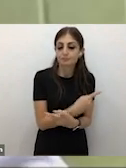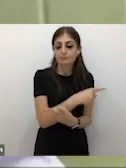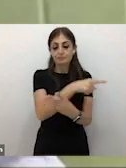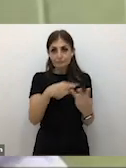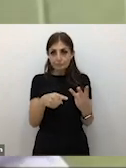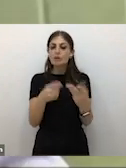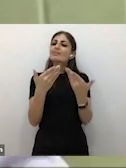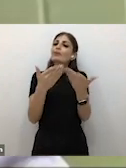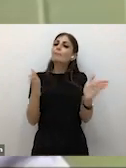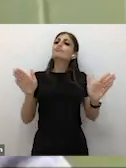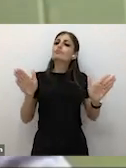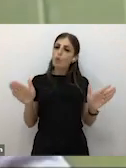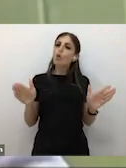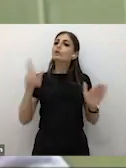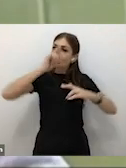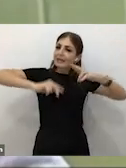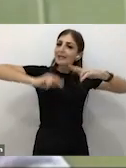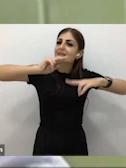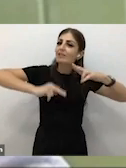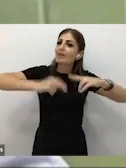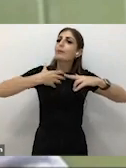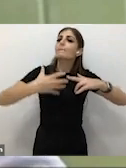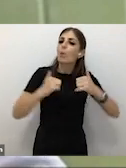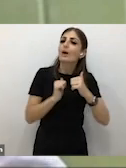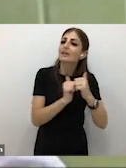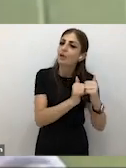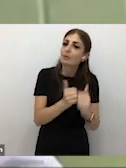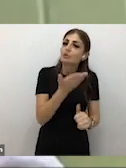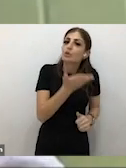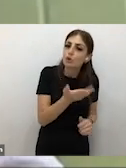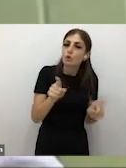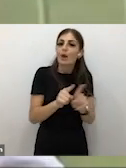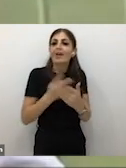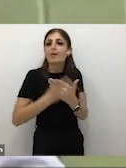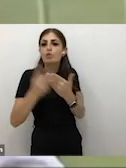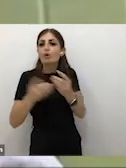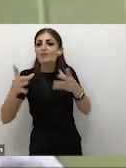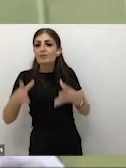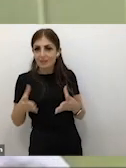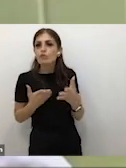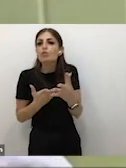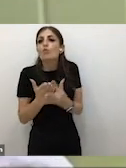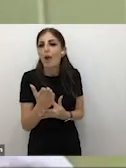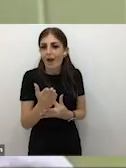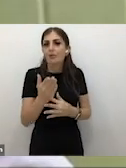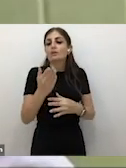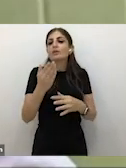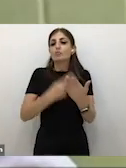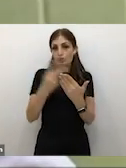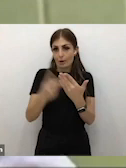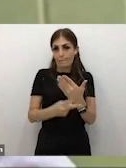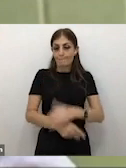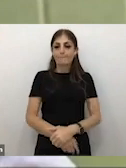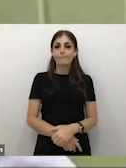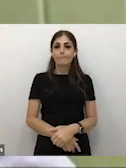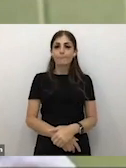are quite broad, and so we'll develop them more fully in collaboration with you and with the program facilitator throughout the program.